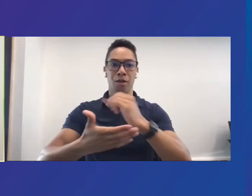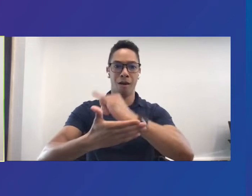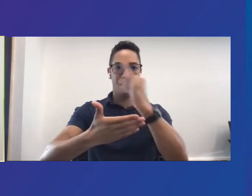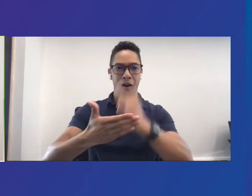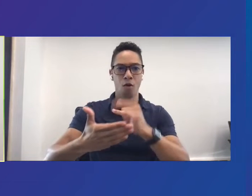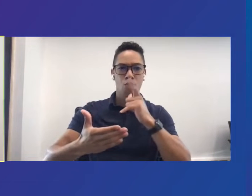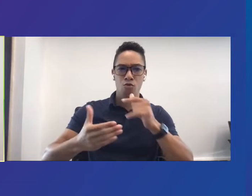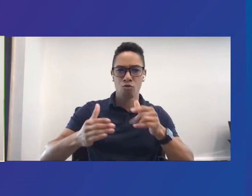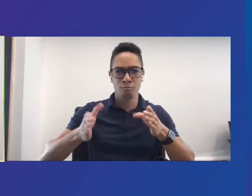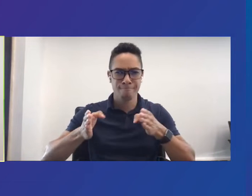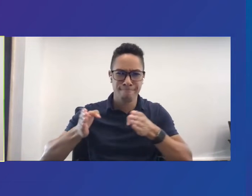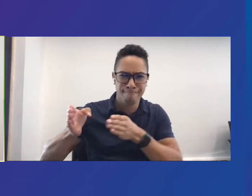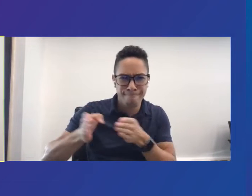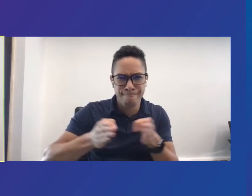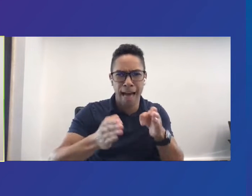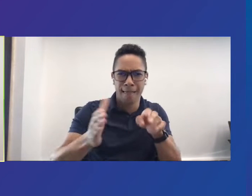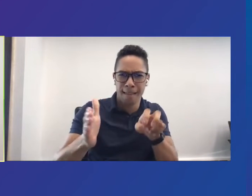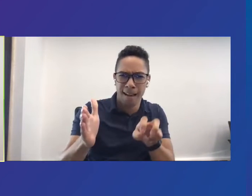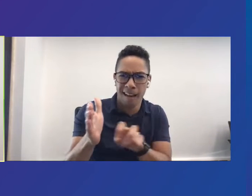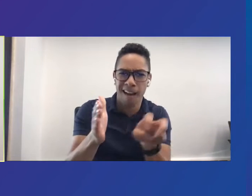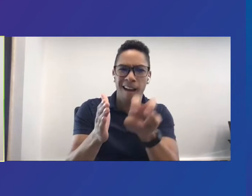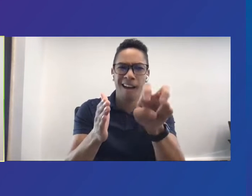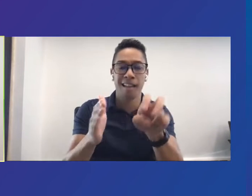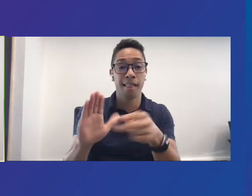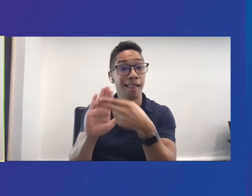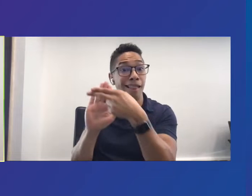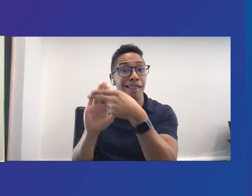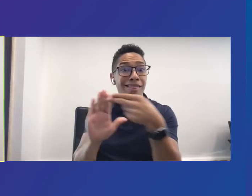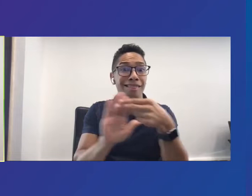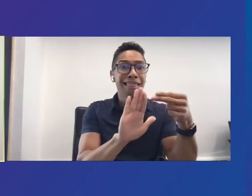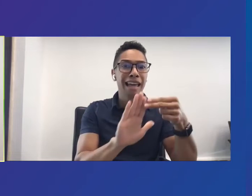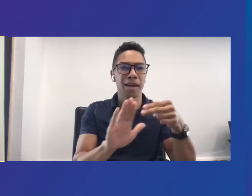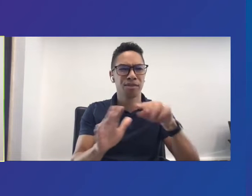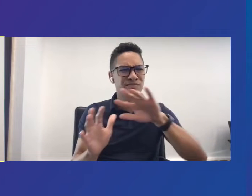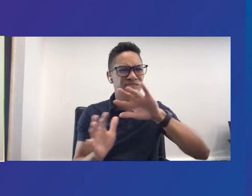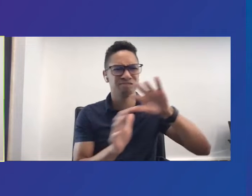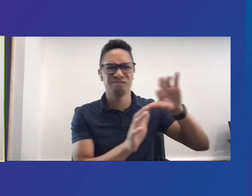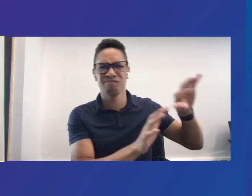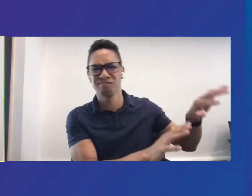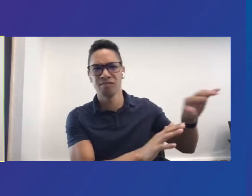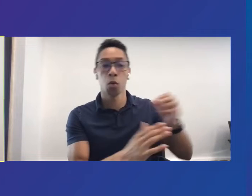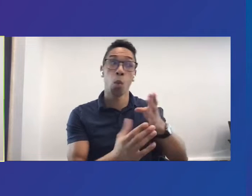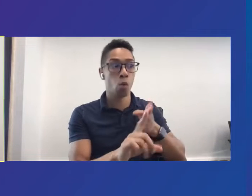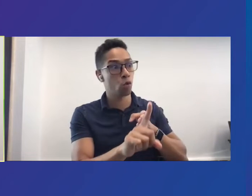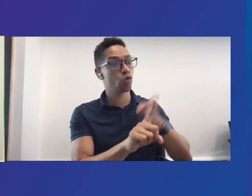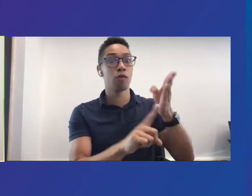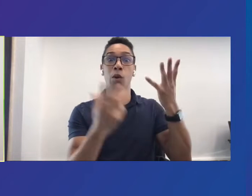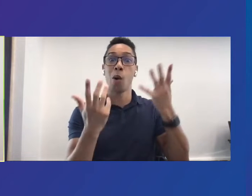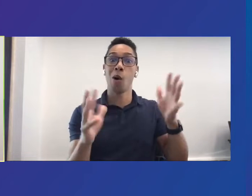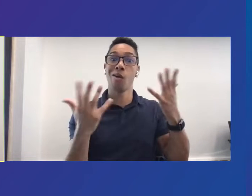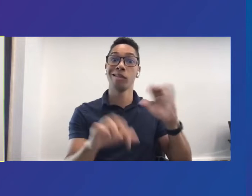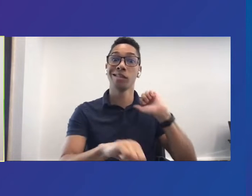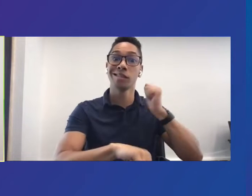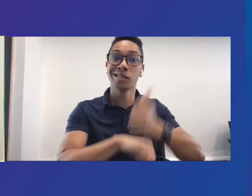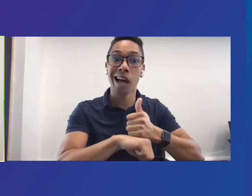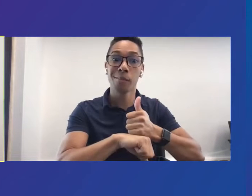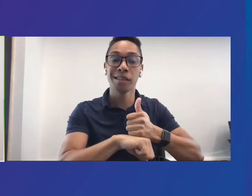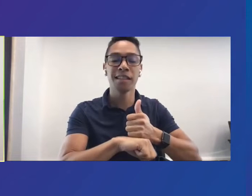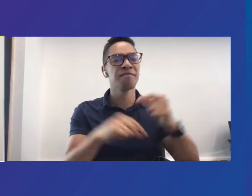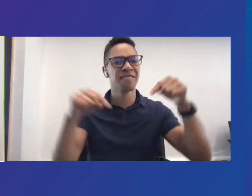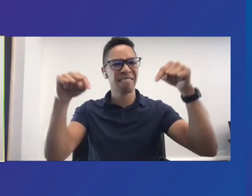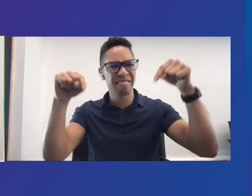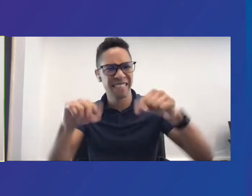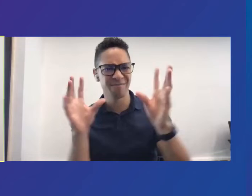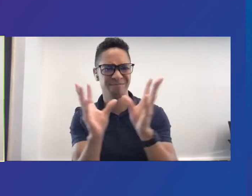path. Moving beyond the labels of emerging, mid-career, and or established, this session